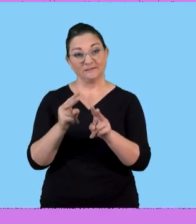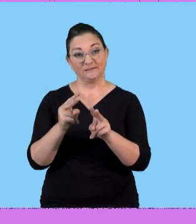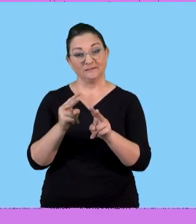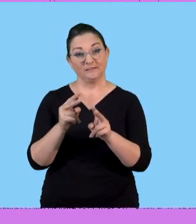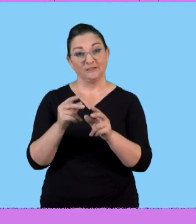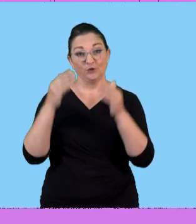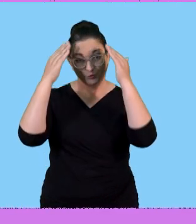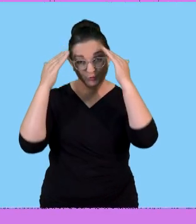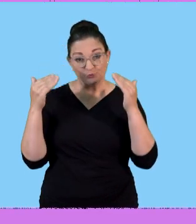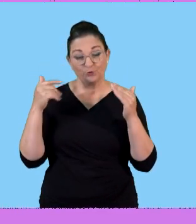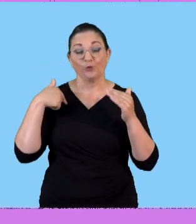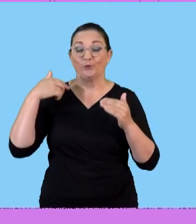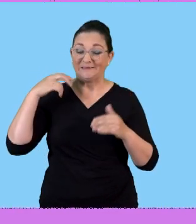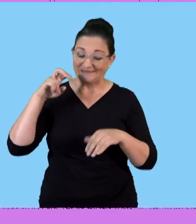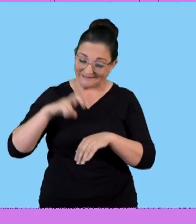we will need a valid